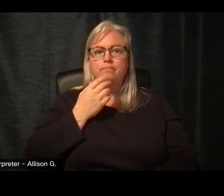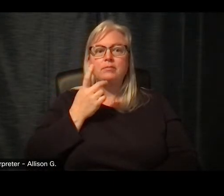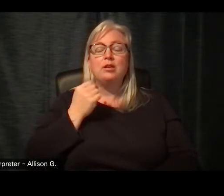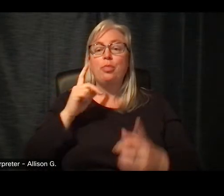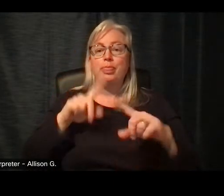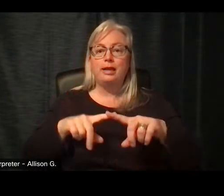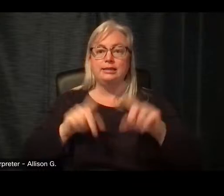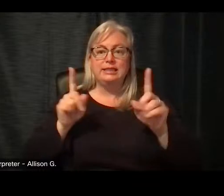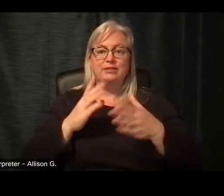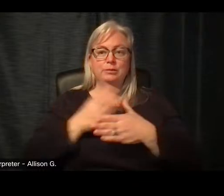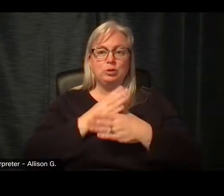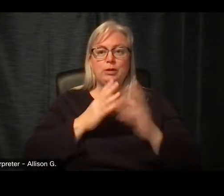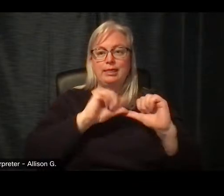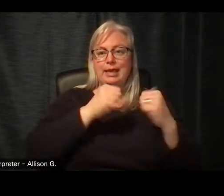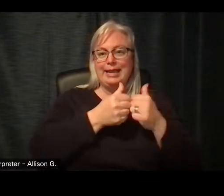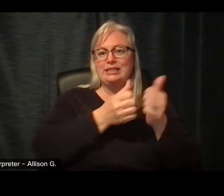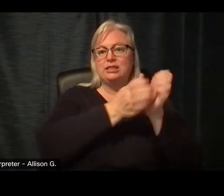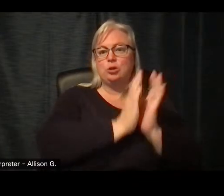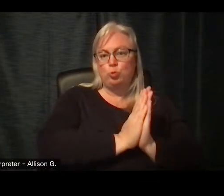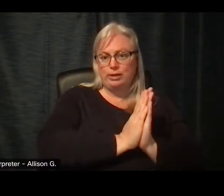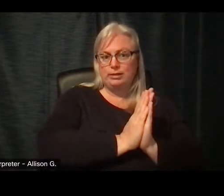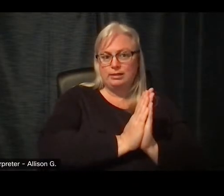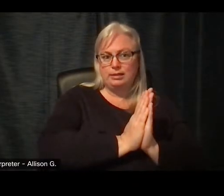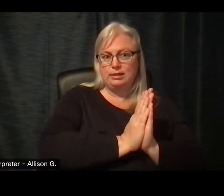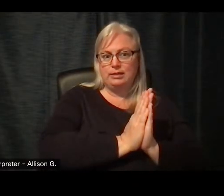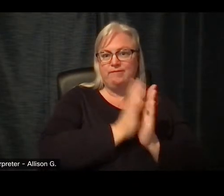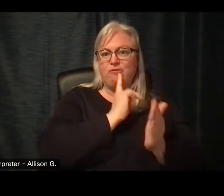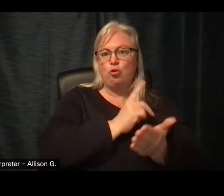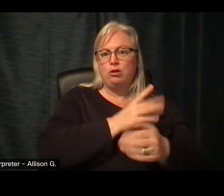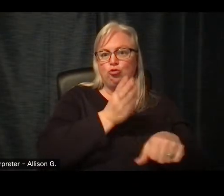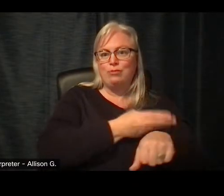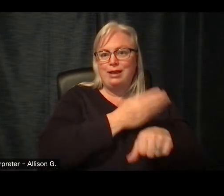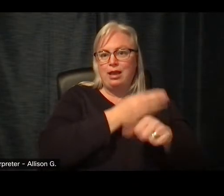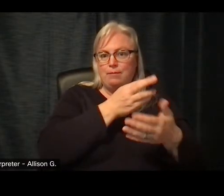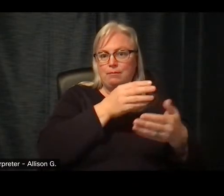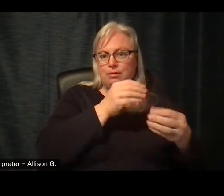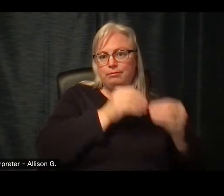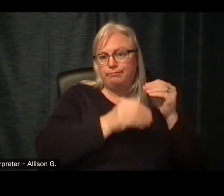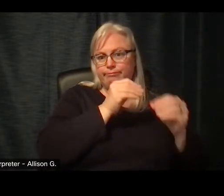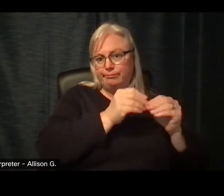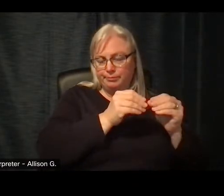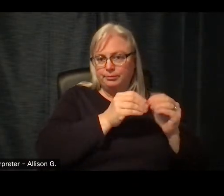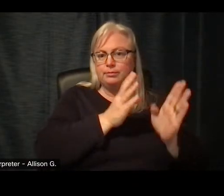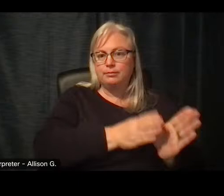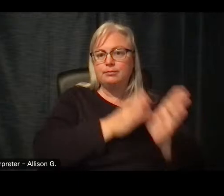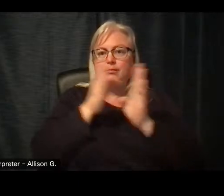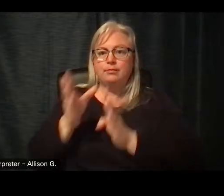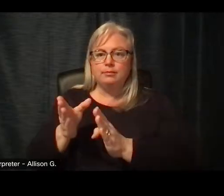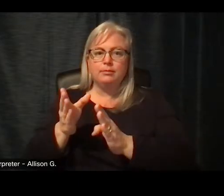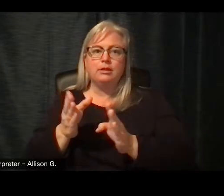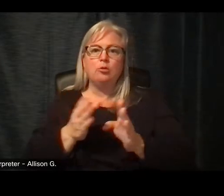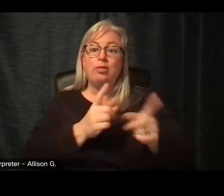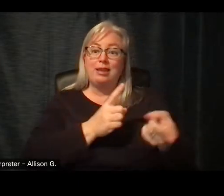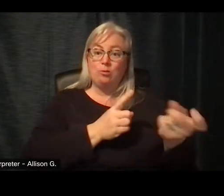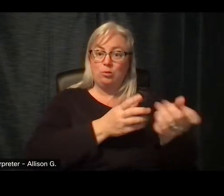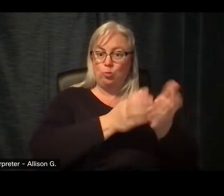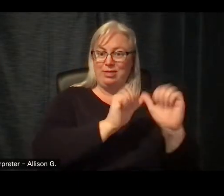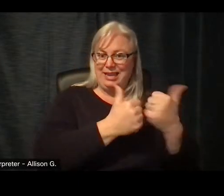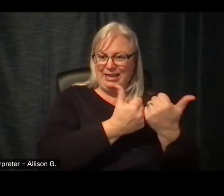difference between what the agency requested in rehab repair and what the